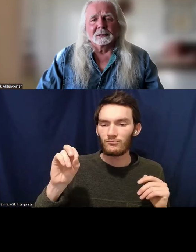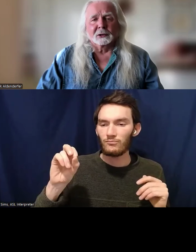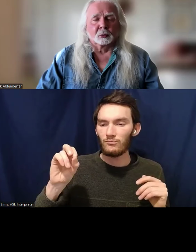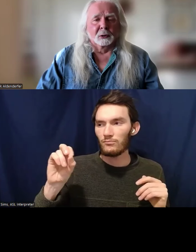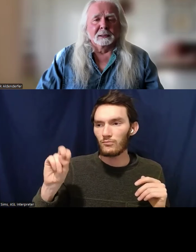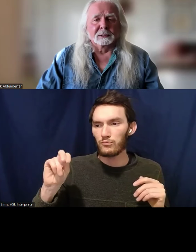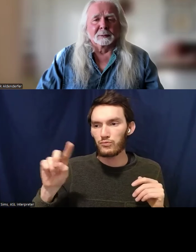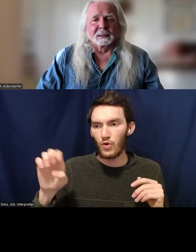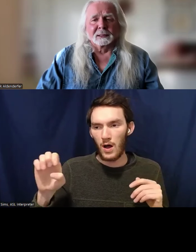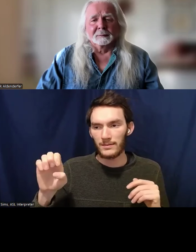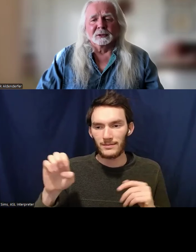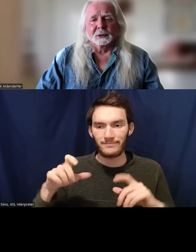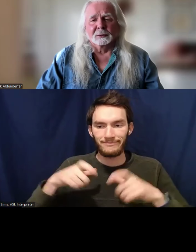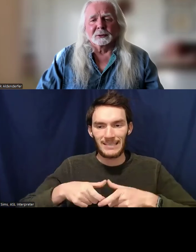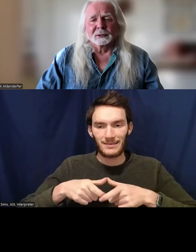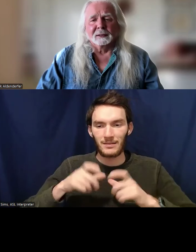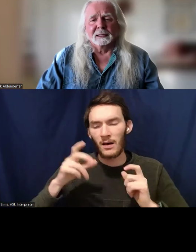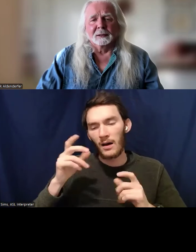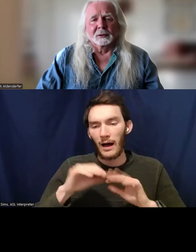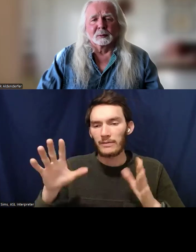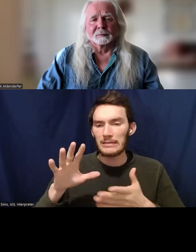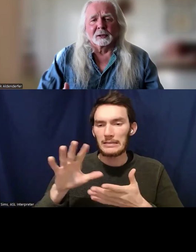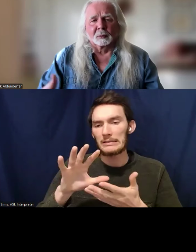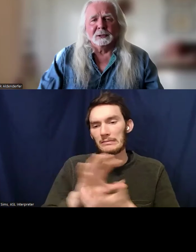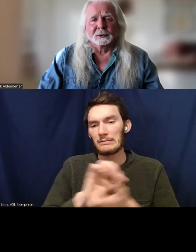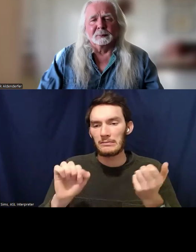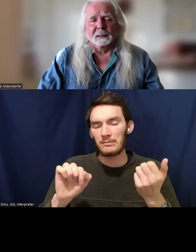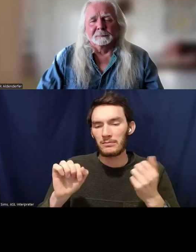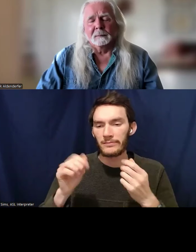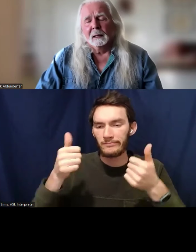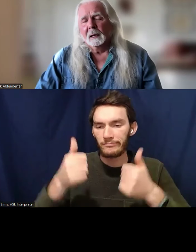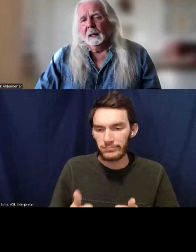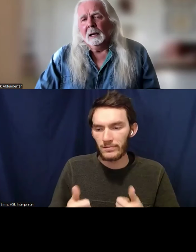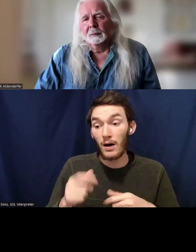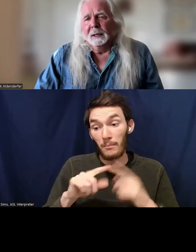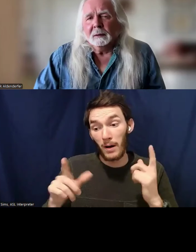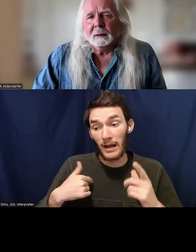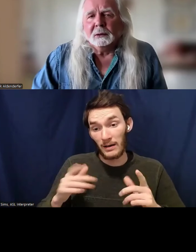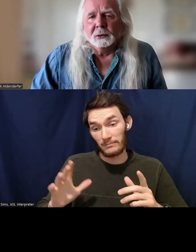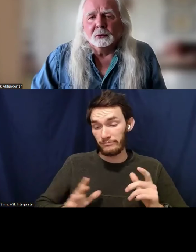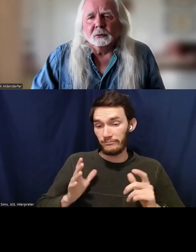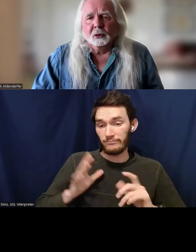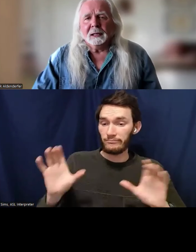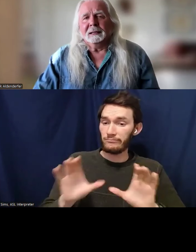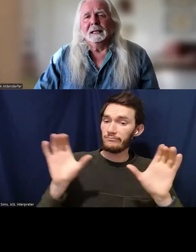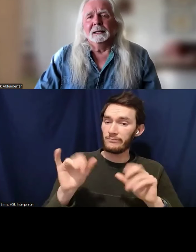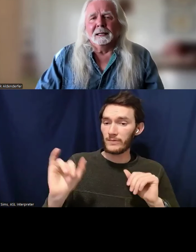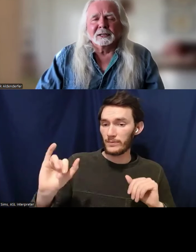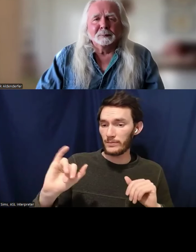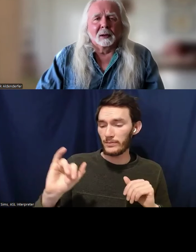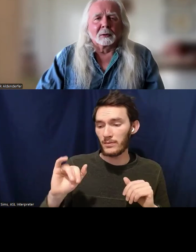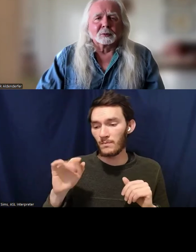that it's corroded to some extent, but you can also see then there are a number of decorations upon it. And when you look at